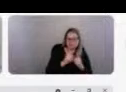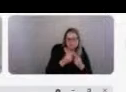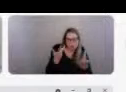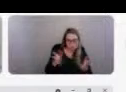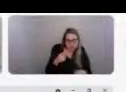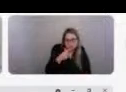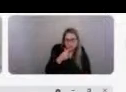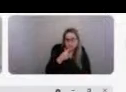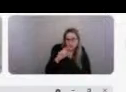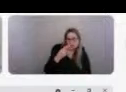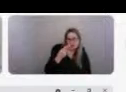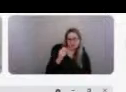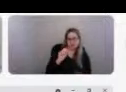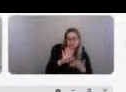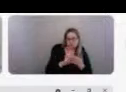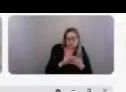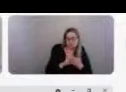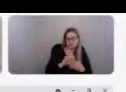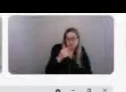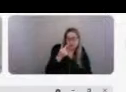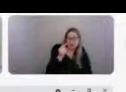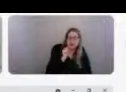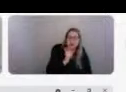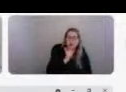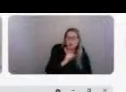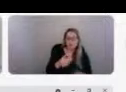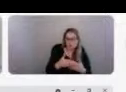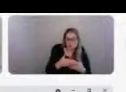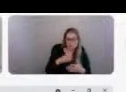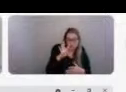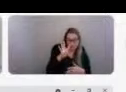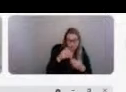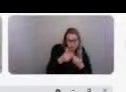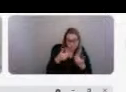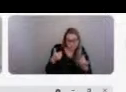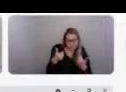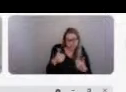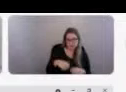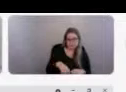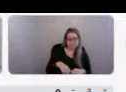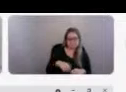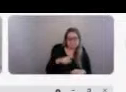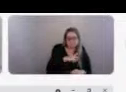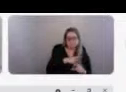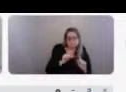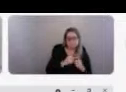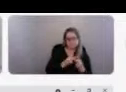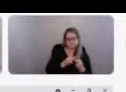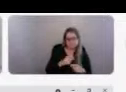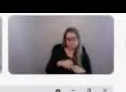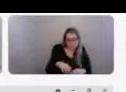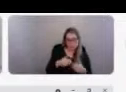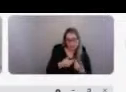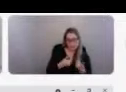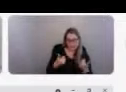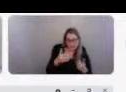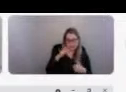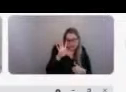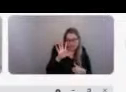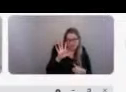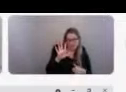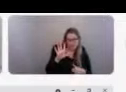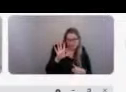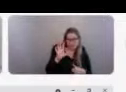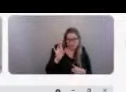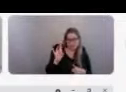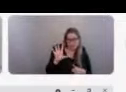our high school community gilbert high will be split into four different legislative districts and this draft splits the 85296 zip code